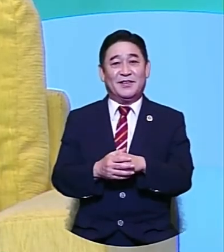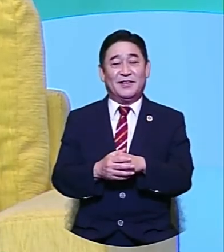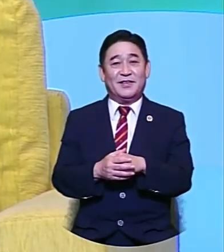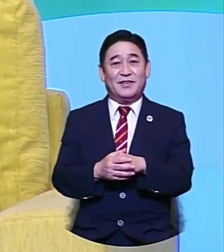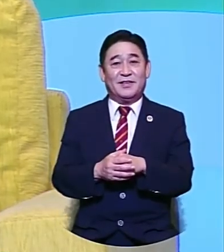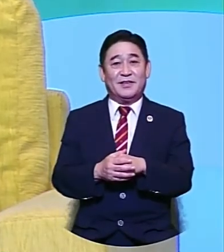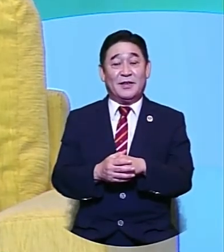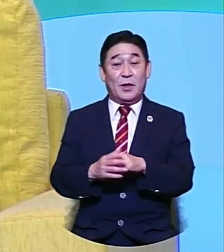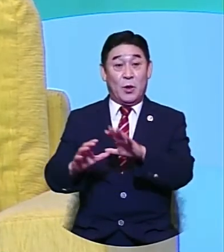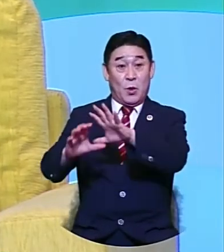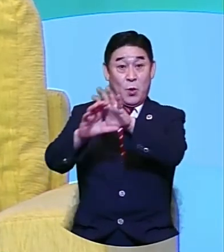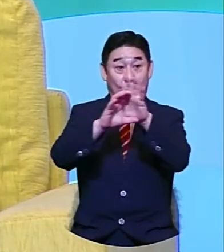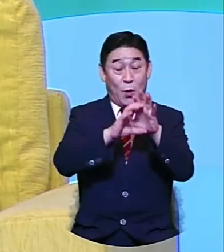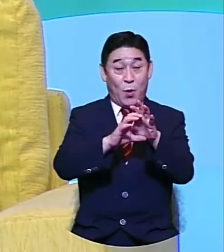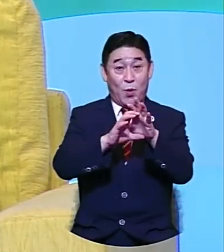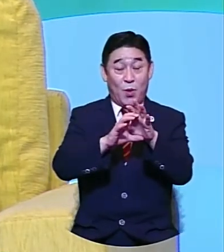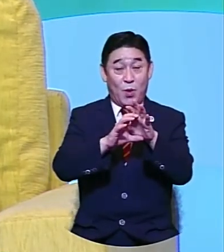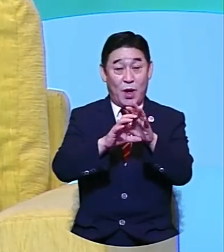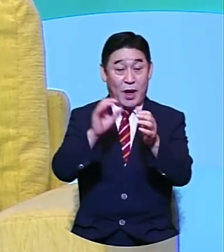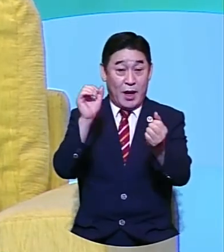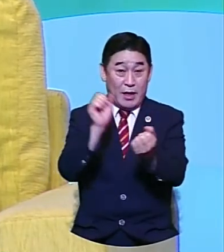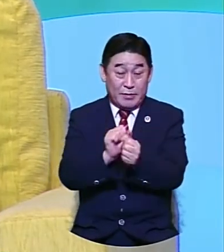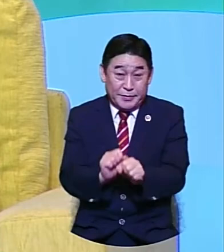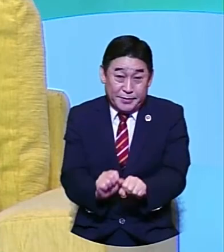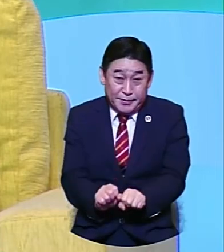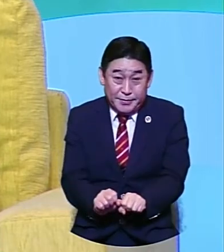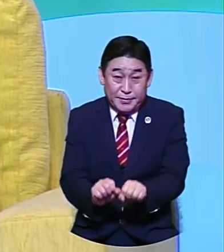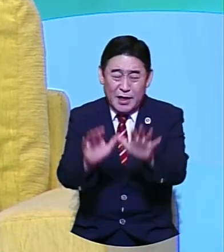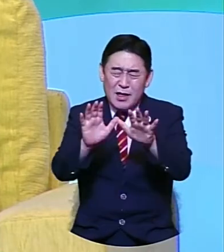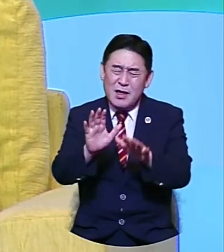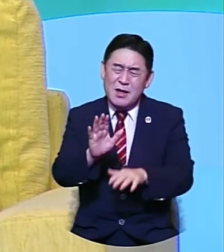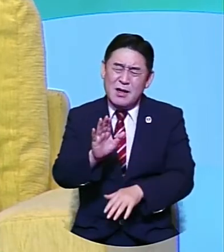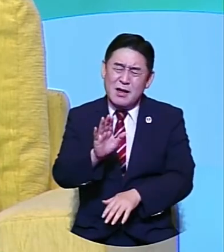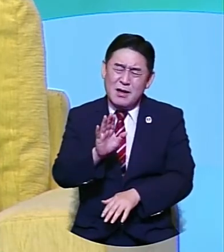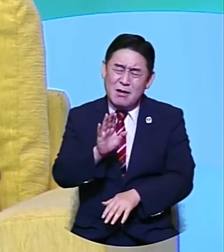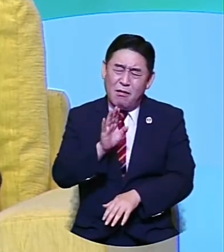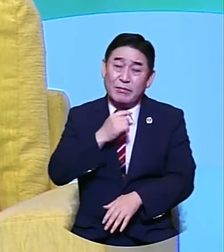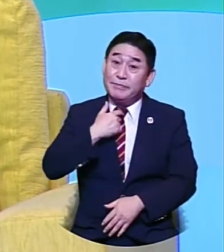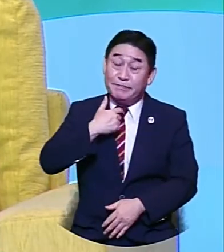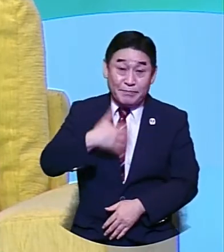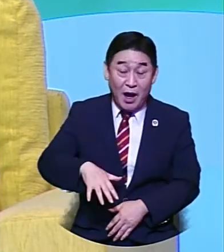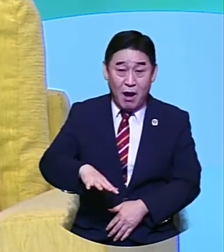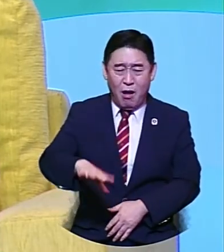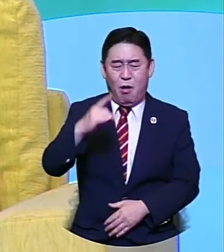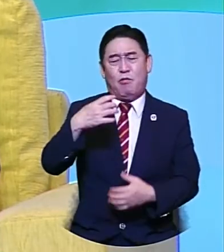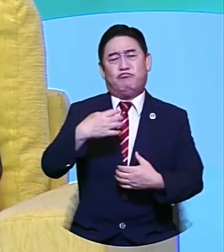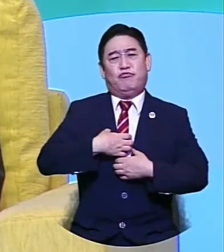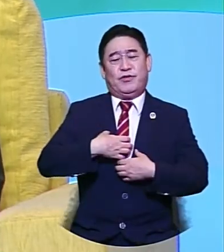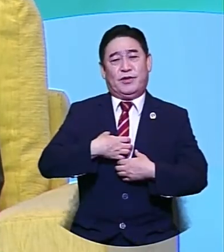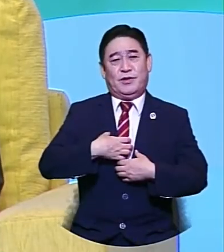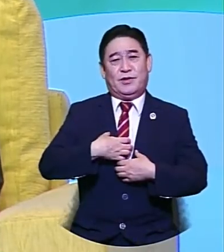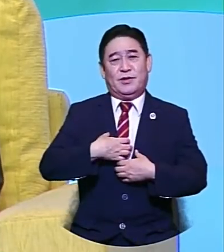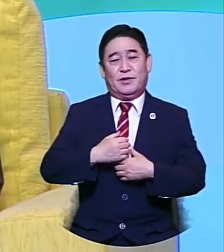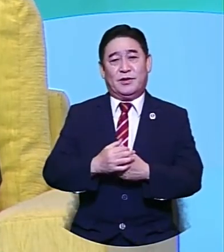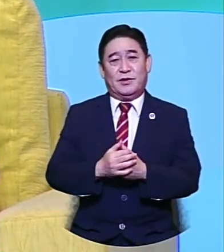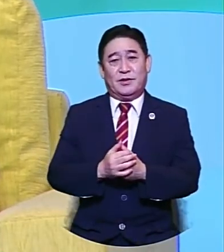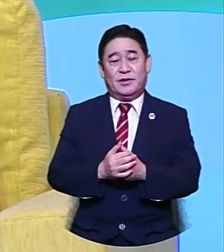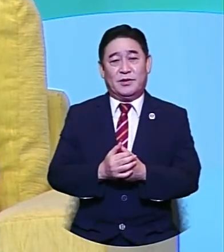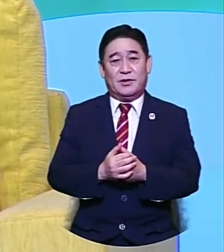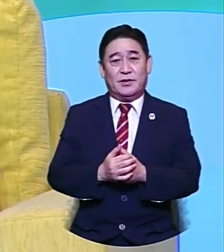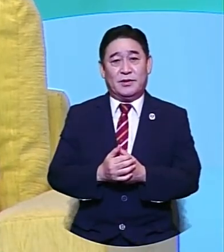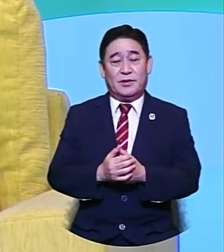COVID-19 pandemic is an unprecedented crisis. And to put an end to the